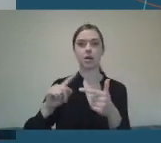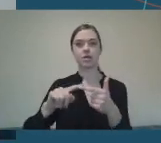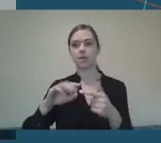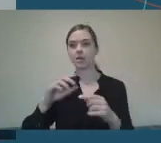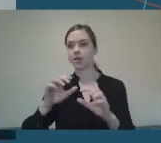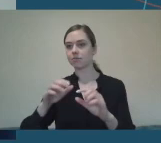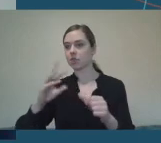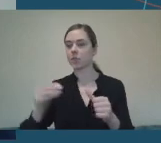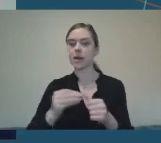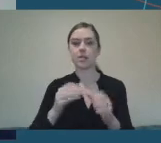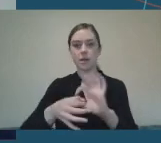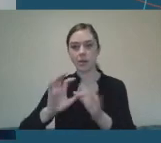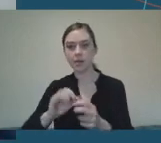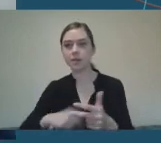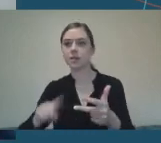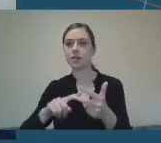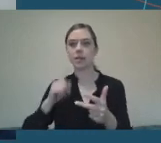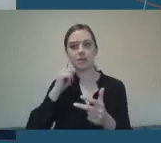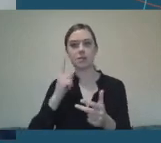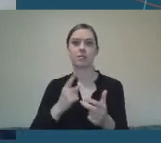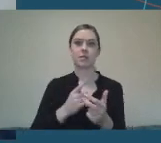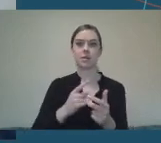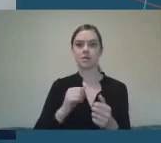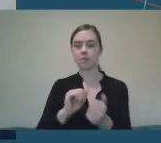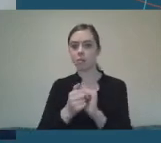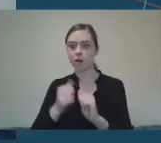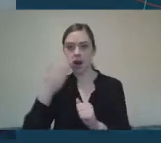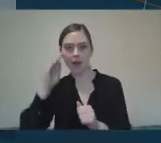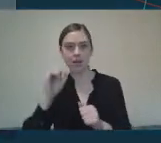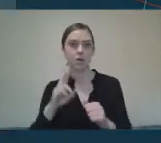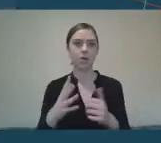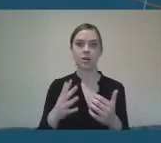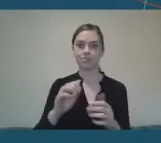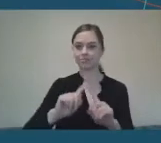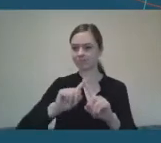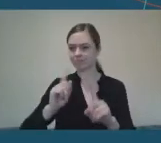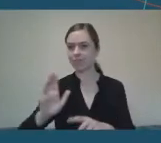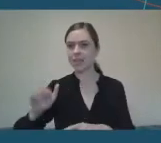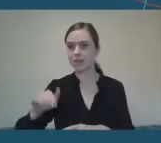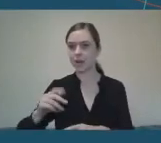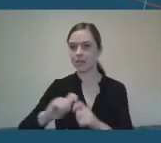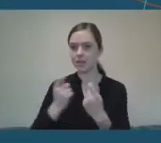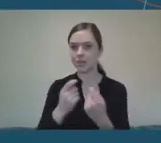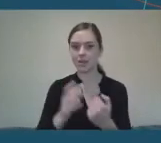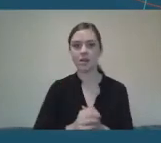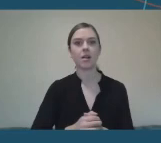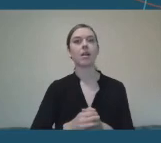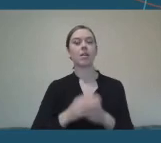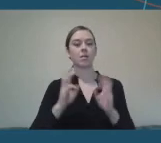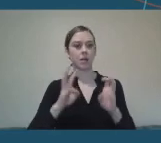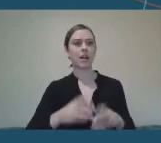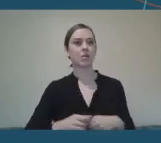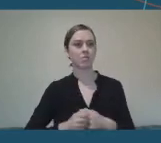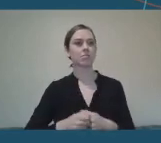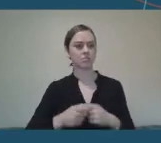Sport Ireland or whoever it is basketball teams. I really couldn't think of an absolutely better way to end our first session with words like that. Take ownership,